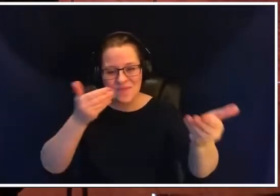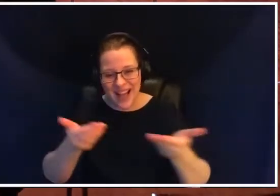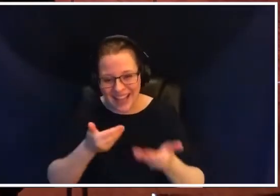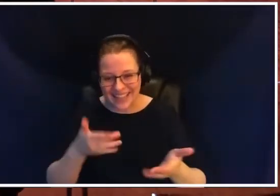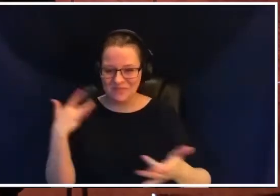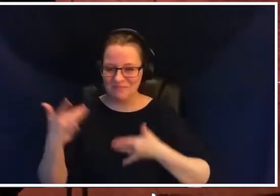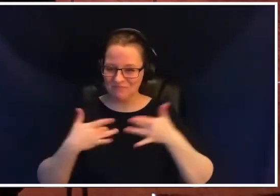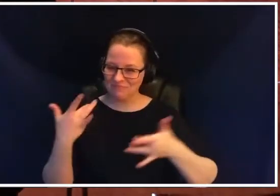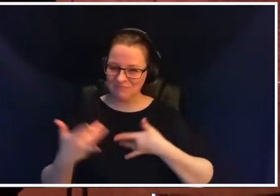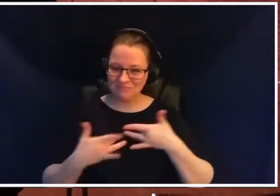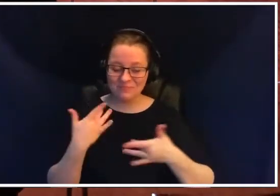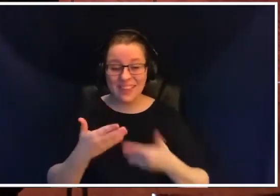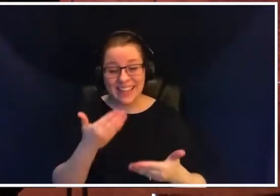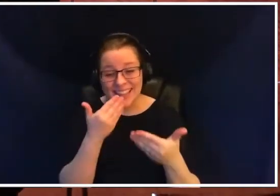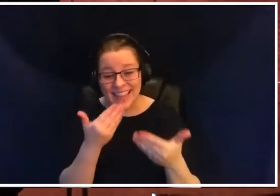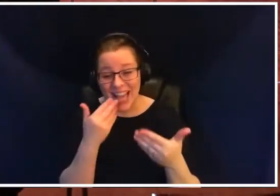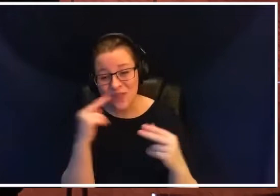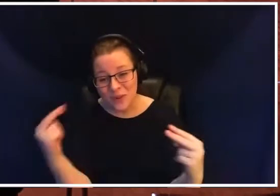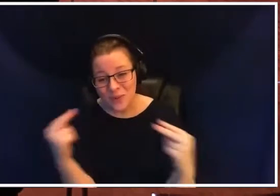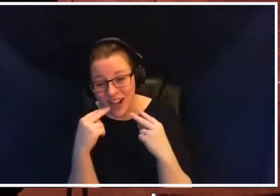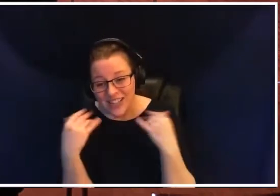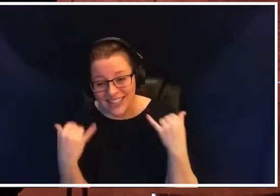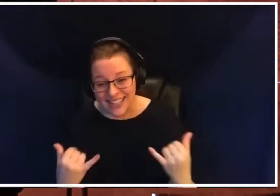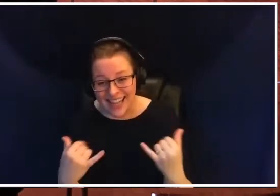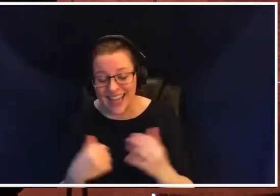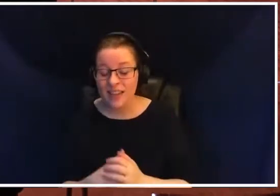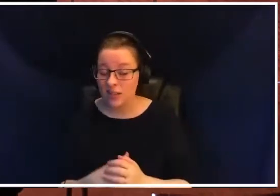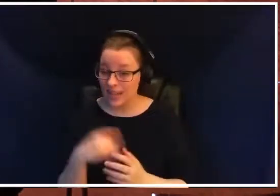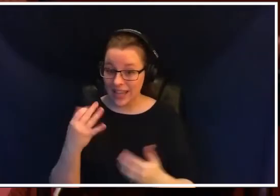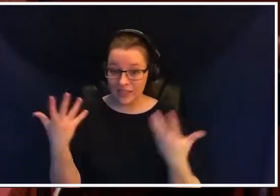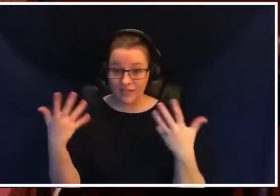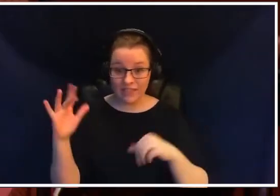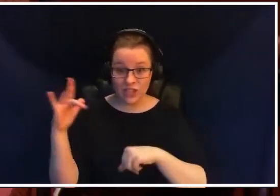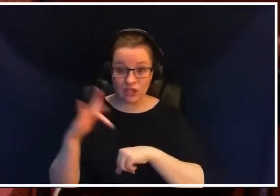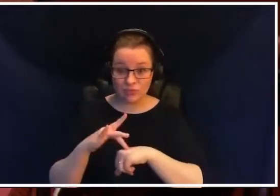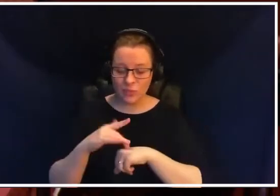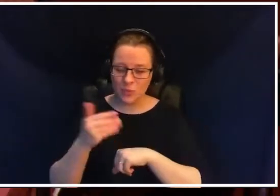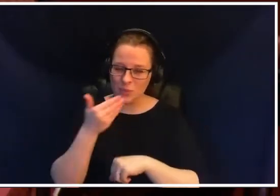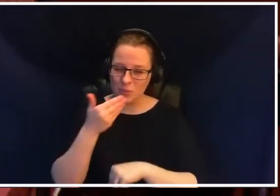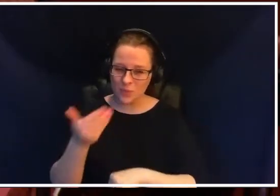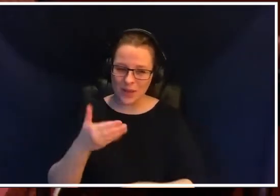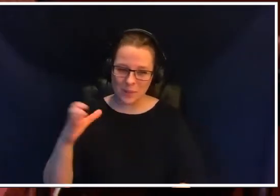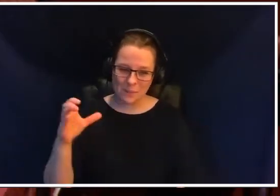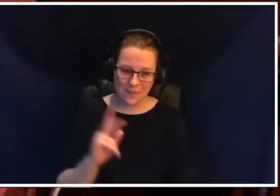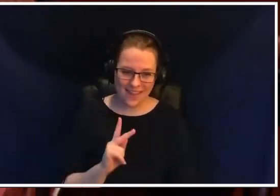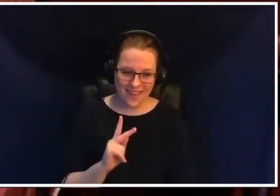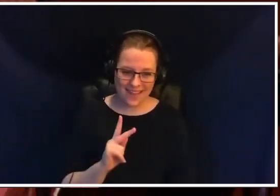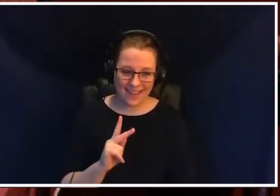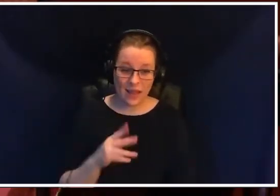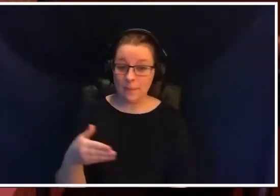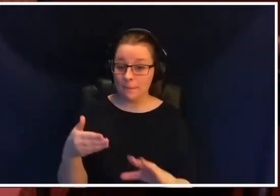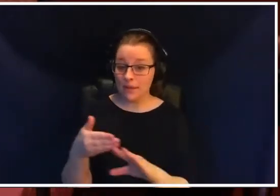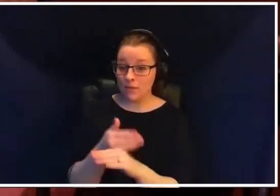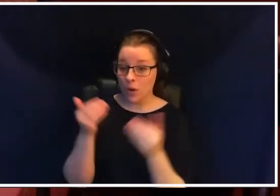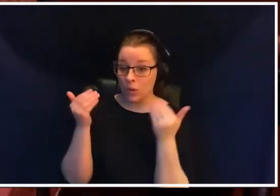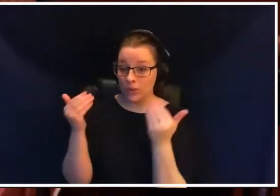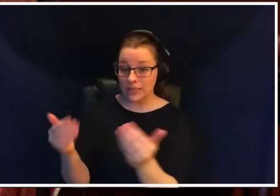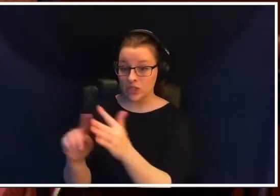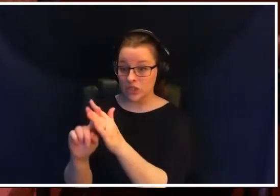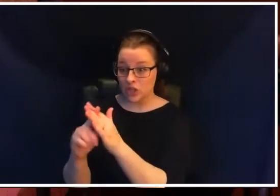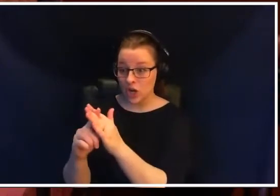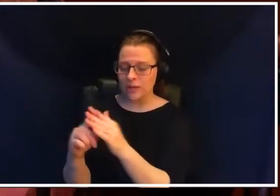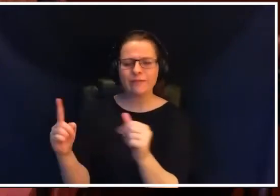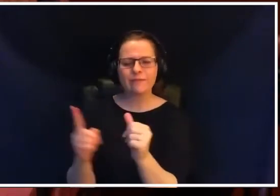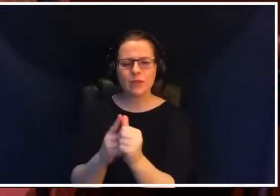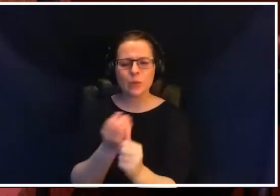exciting. Welcome and thank you for joining us. And for those of you returning, welcome back to the Rotunda. Before we get started with our show, let's do a quick